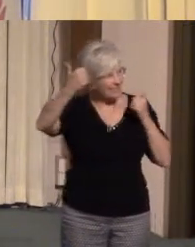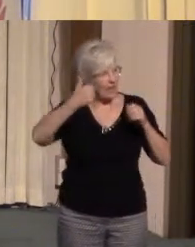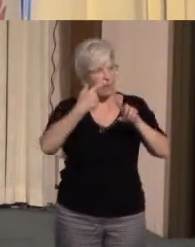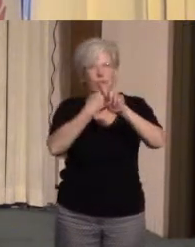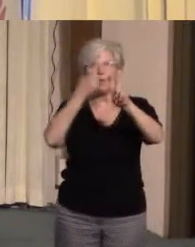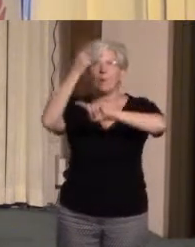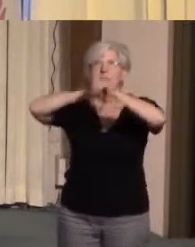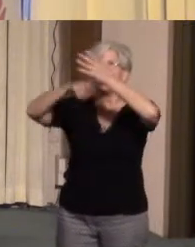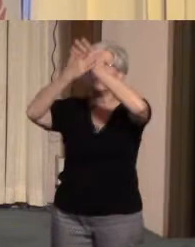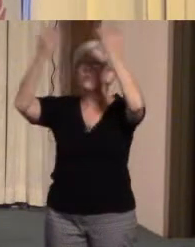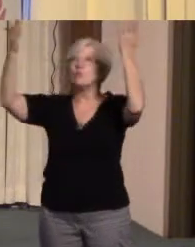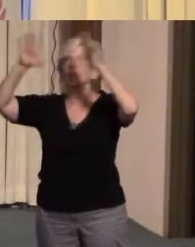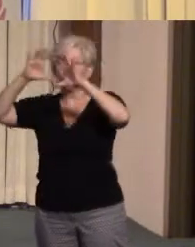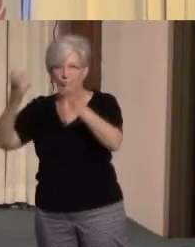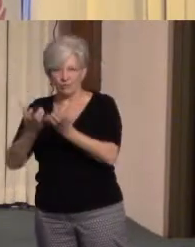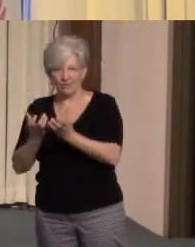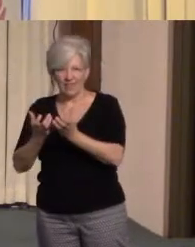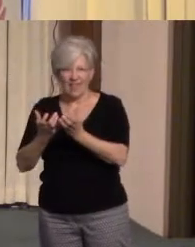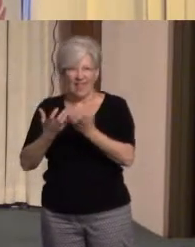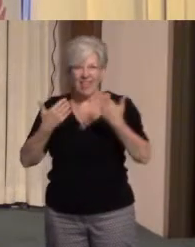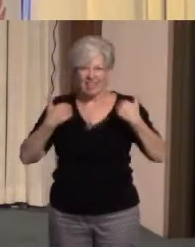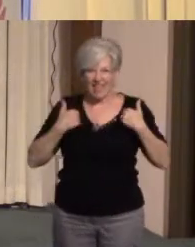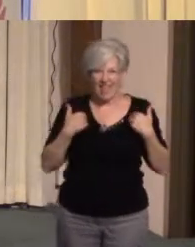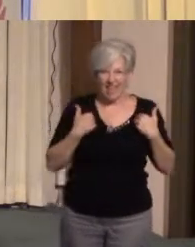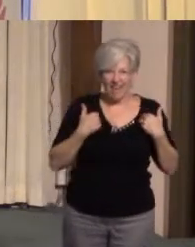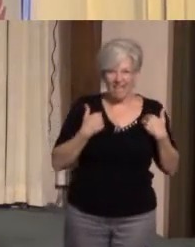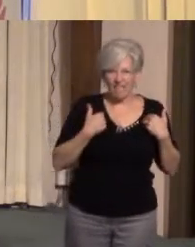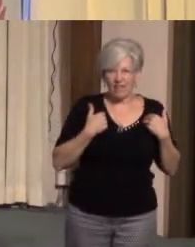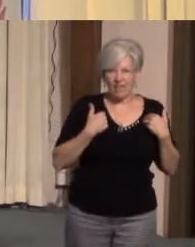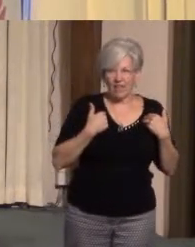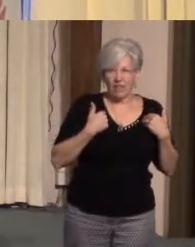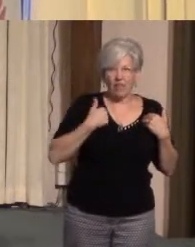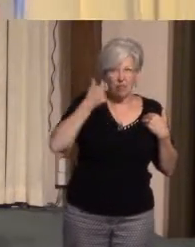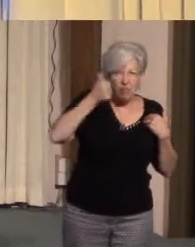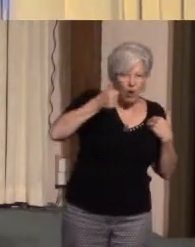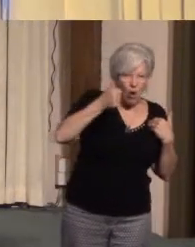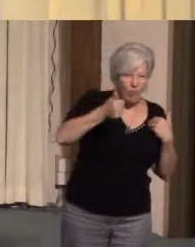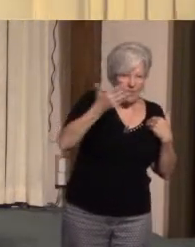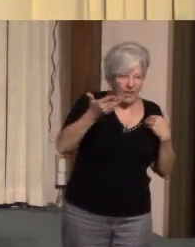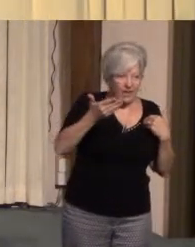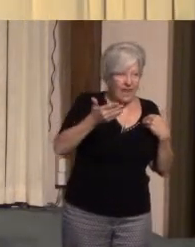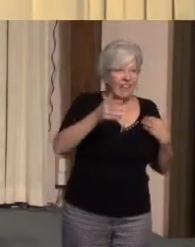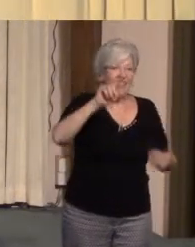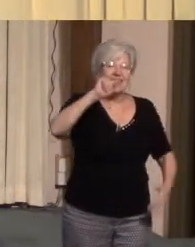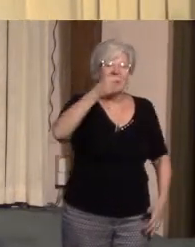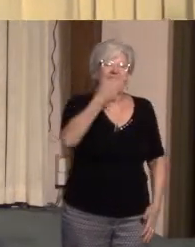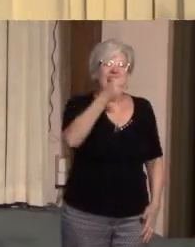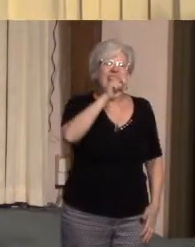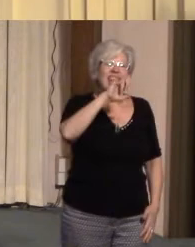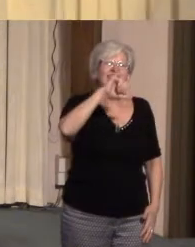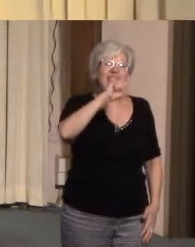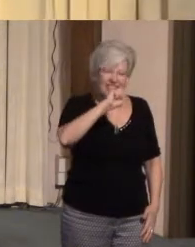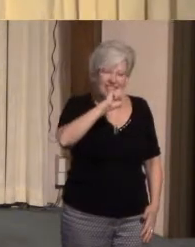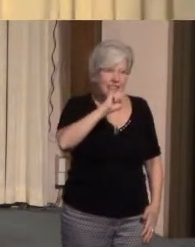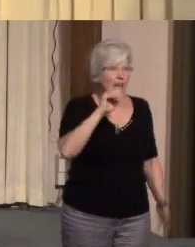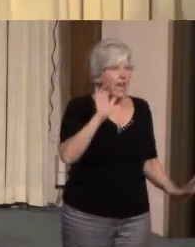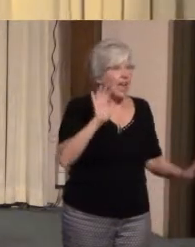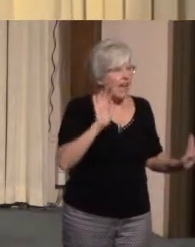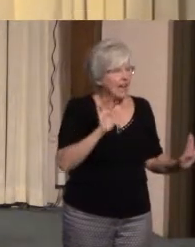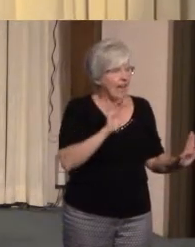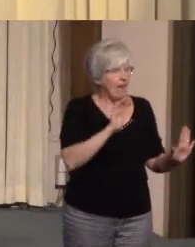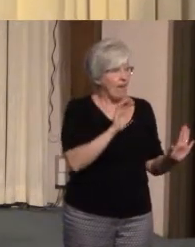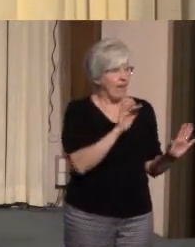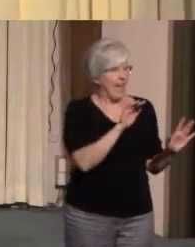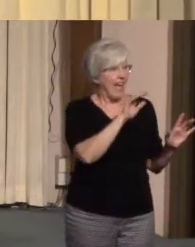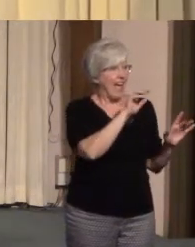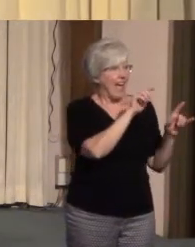universe. They have their own deal going on. That's a theist would believe in that. An